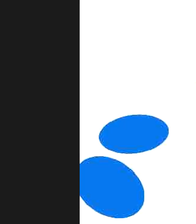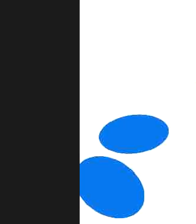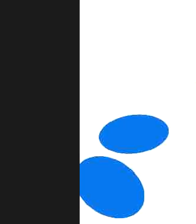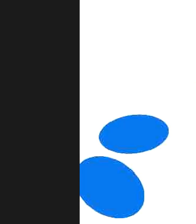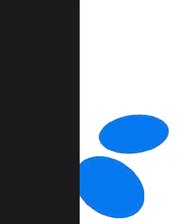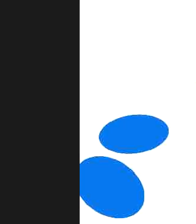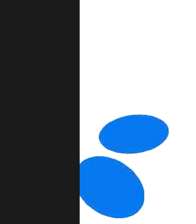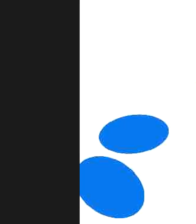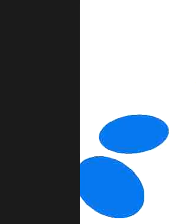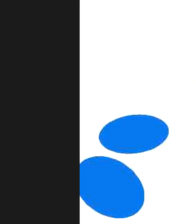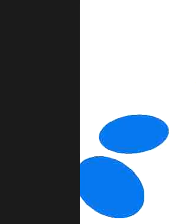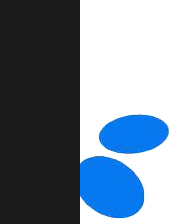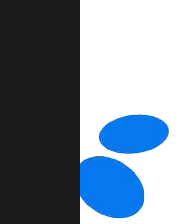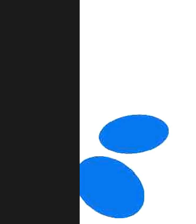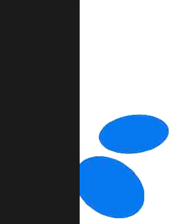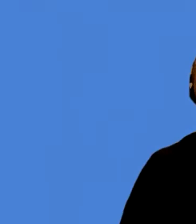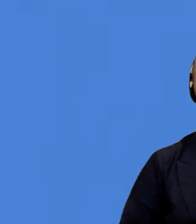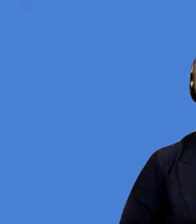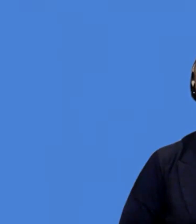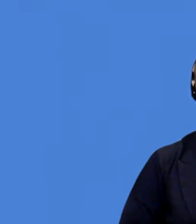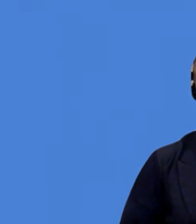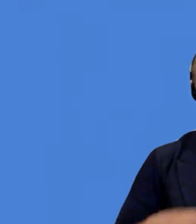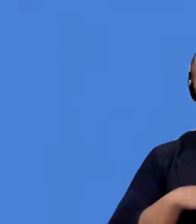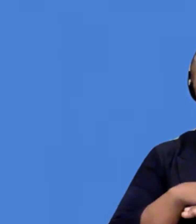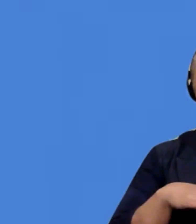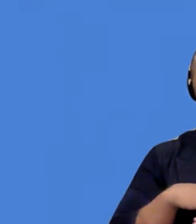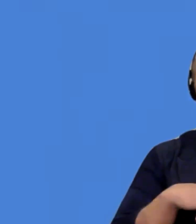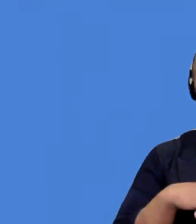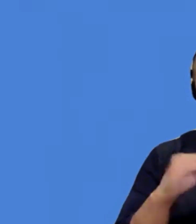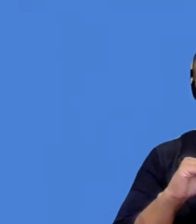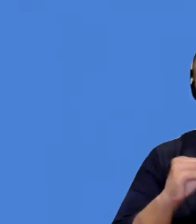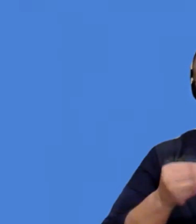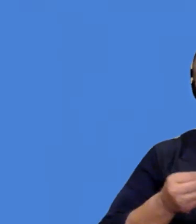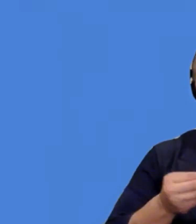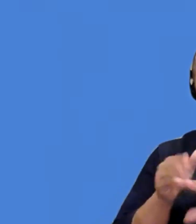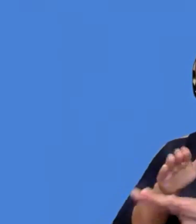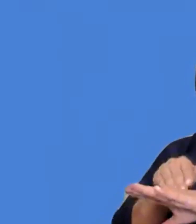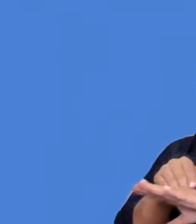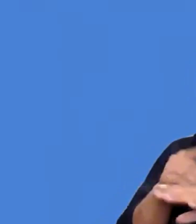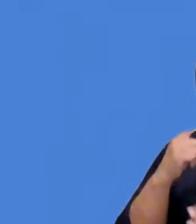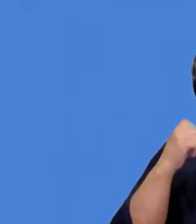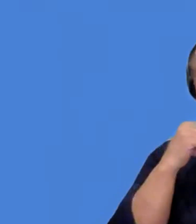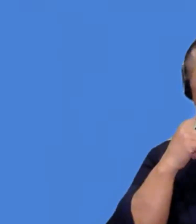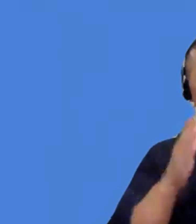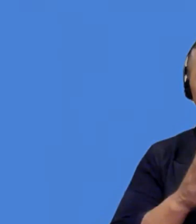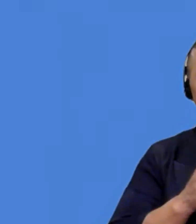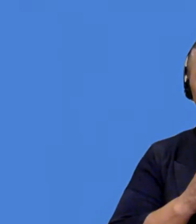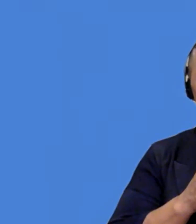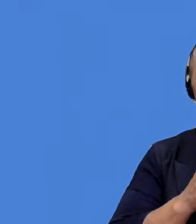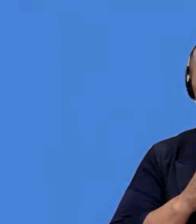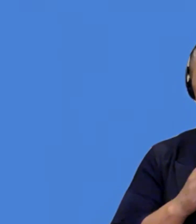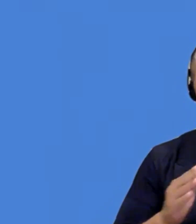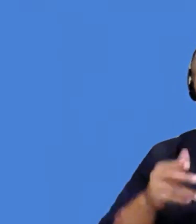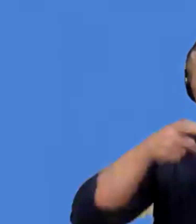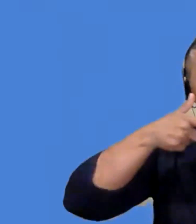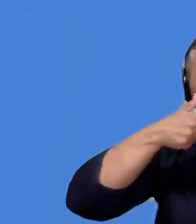we are having difficulty with your audio. Could you please speak into the mic and a little